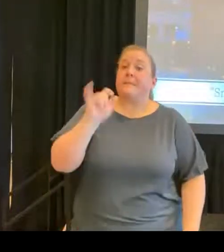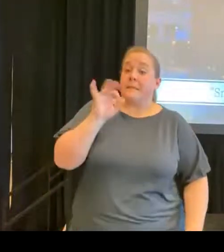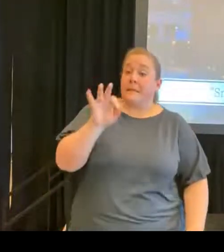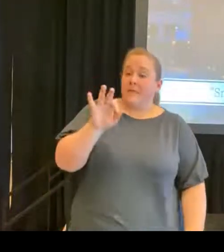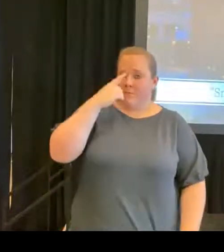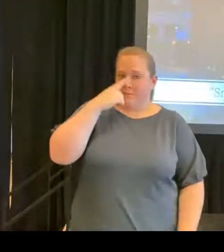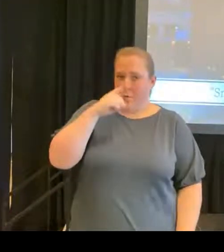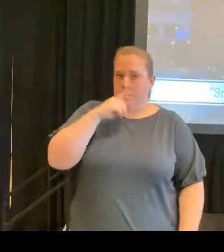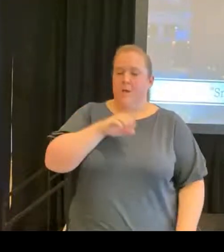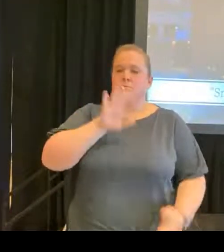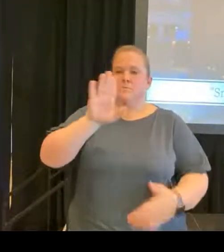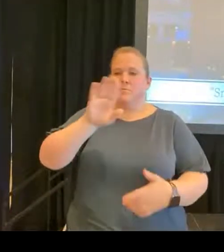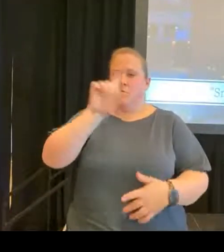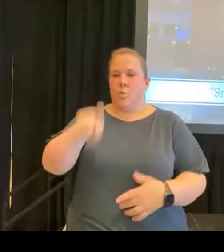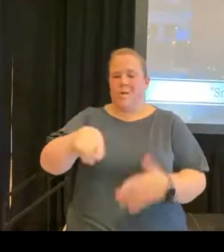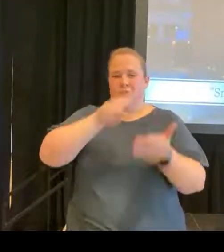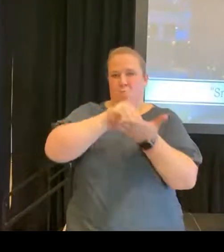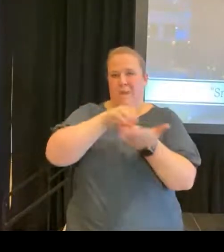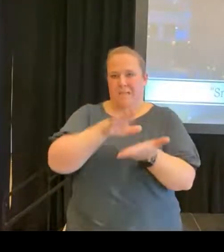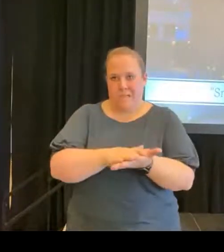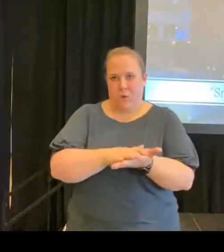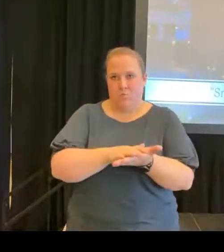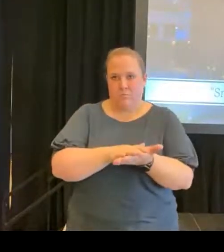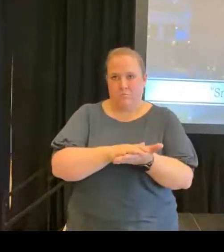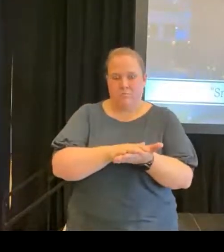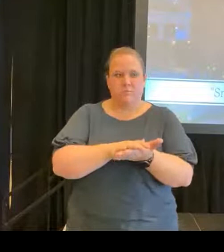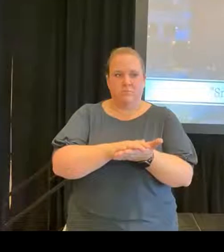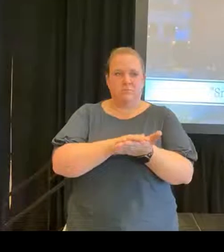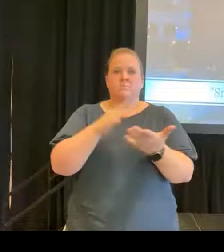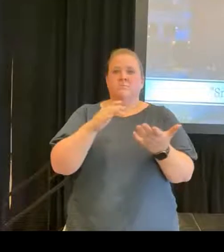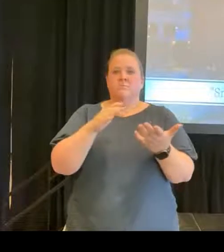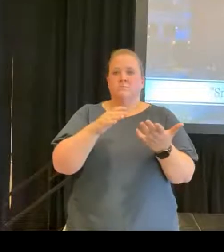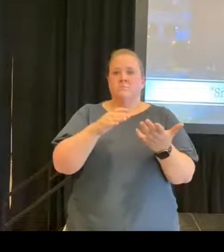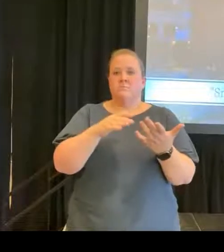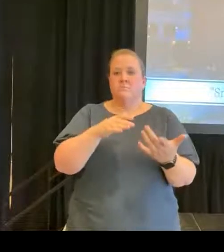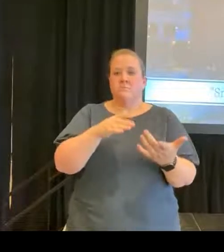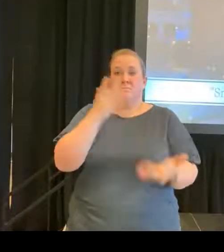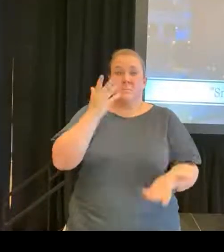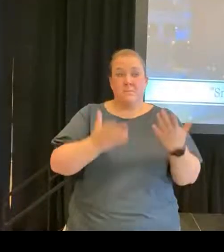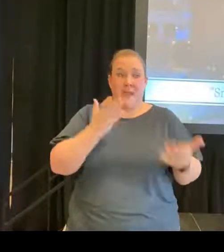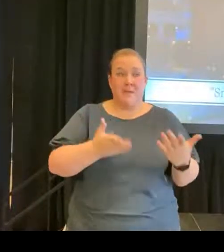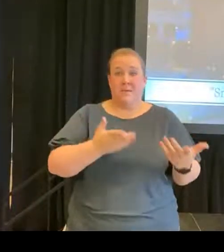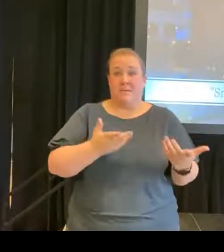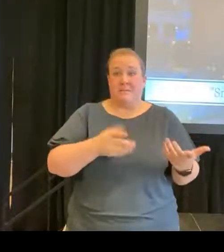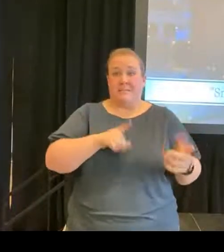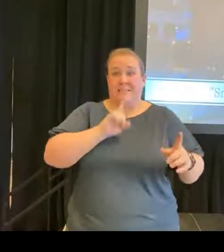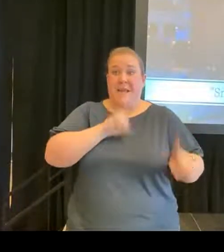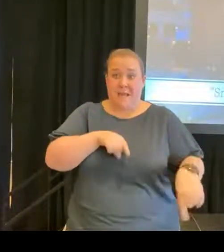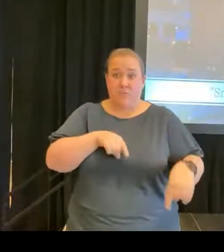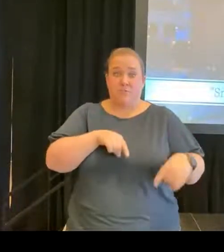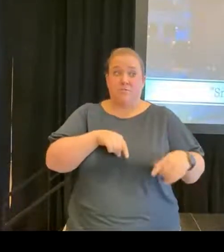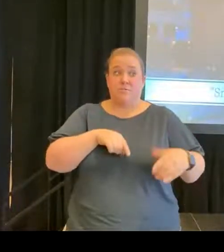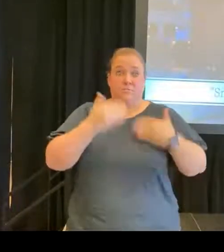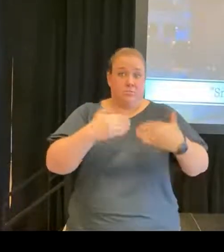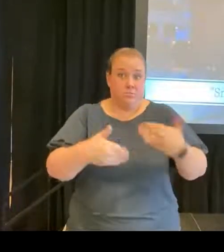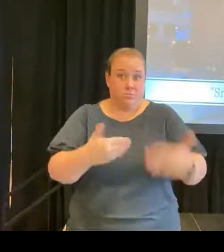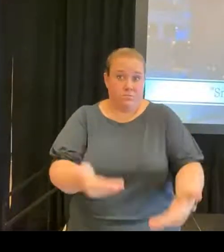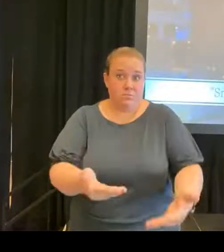could, please write your questions down as they happen, because we may actually answer them as we go